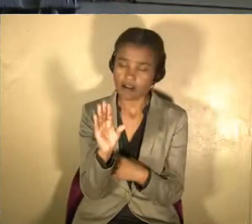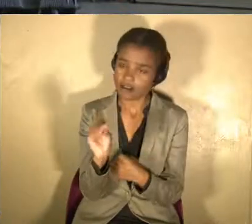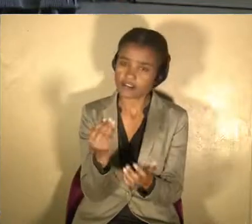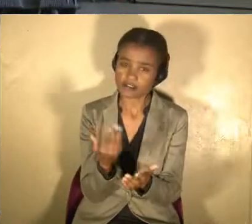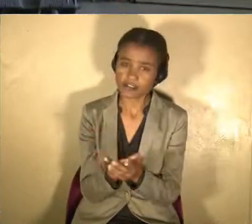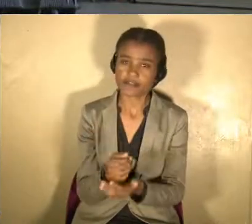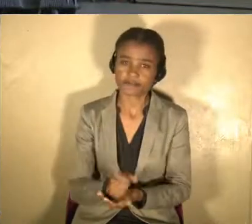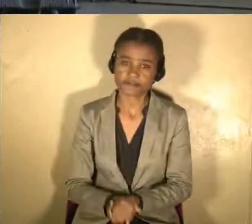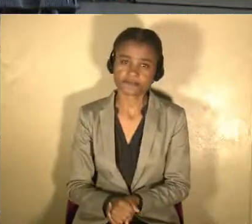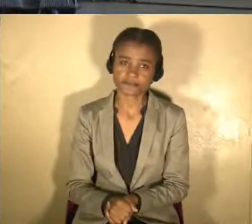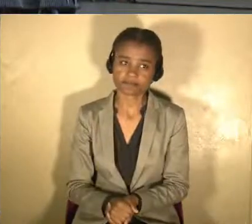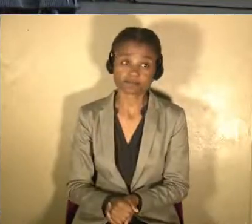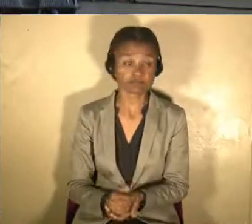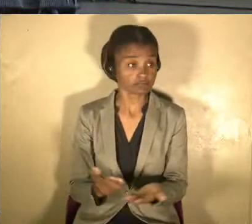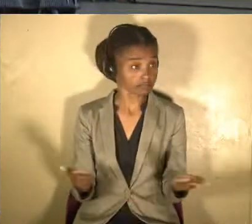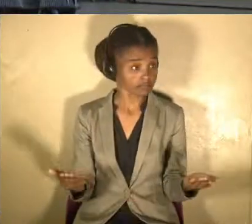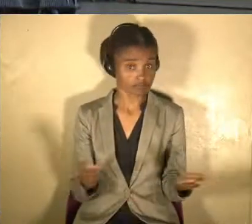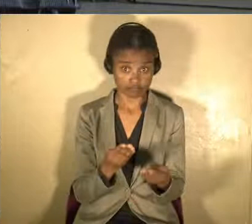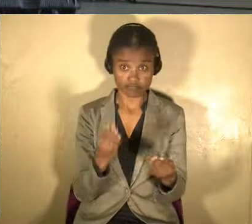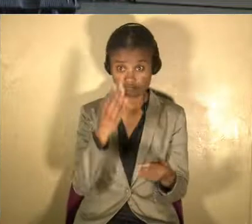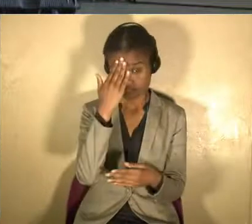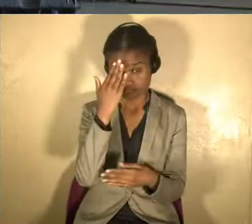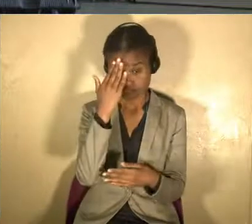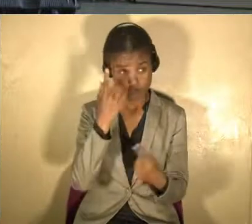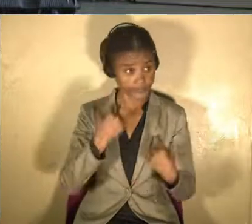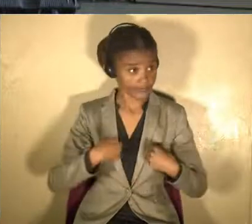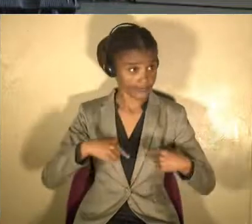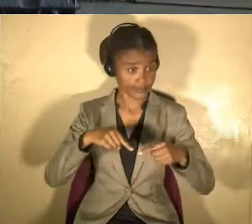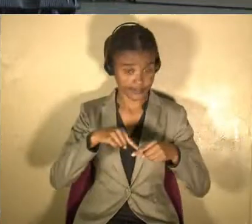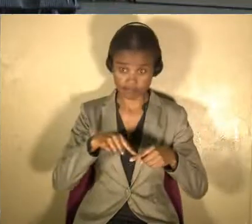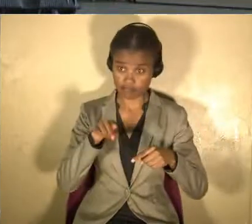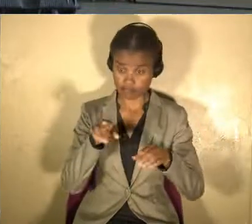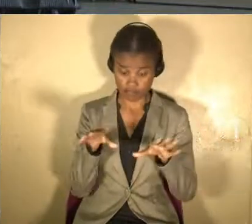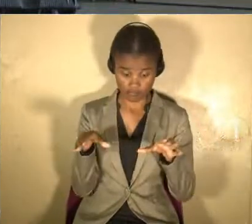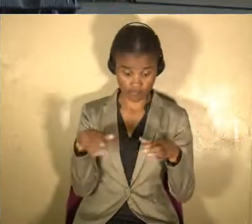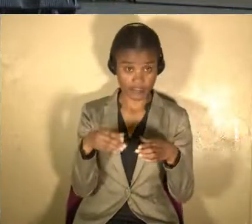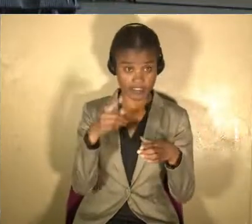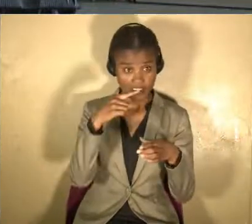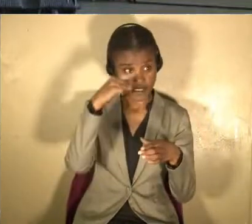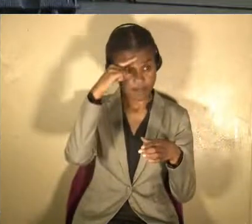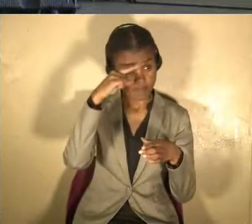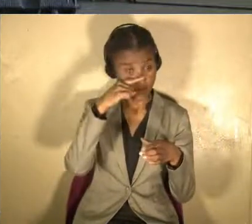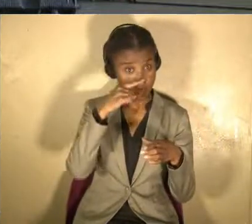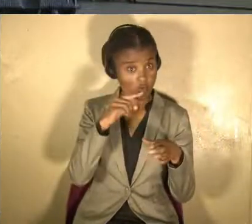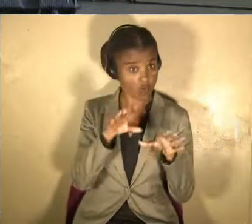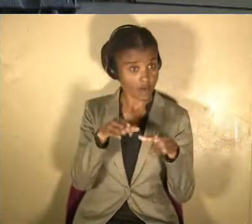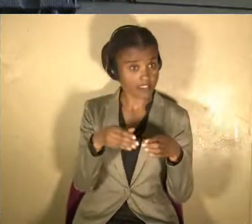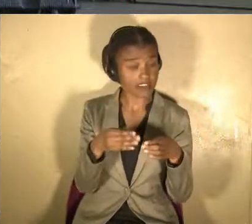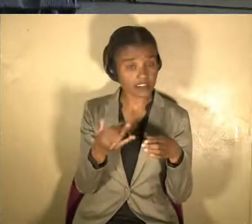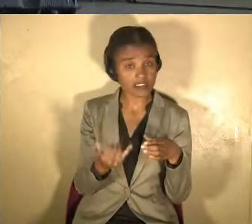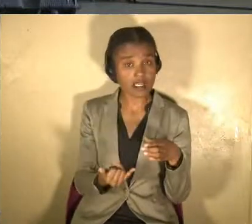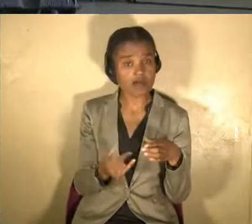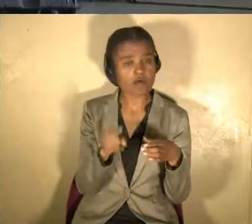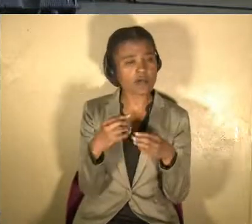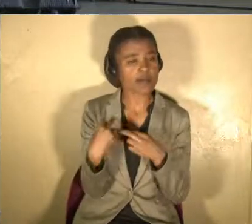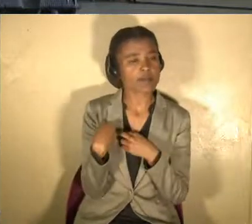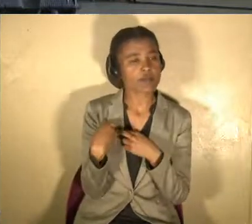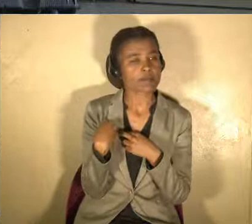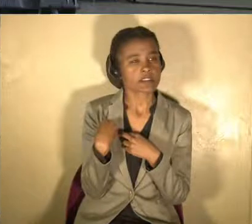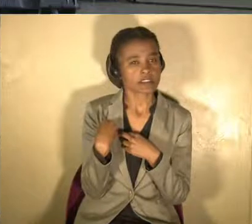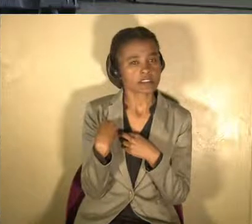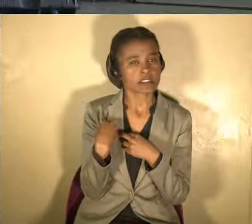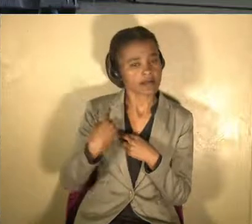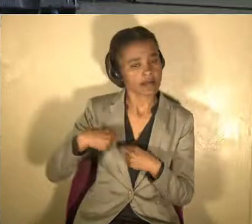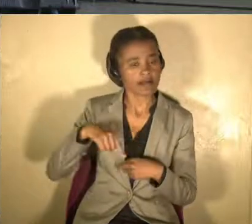As you all know, rena erele portfolio committee, our responsibility is threefold as